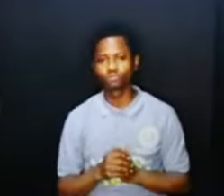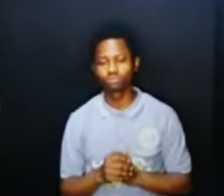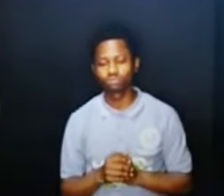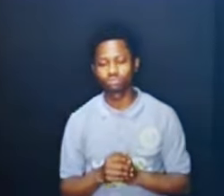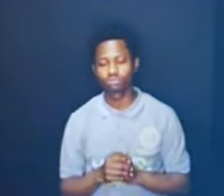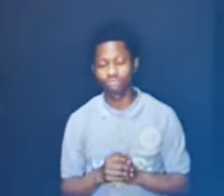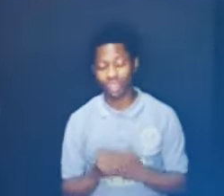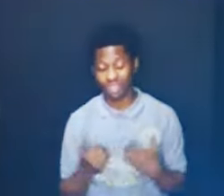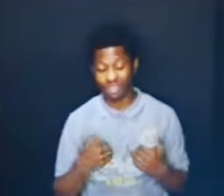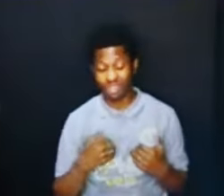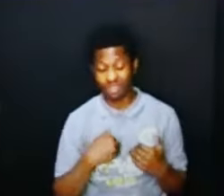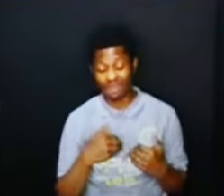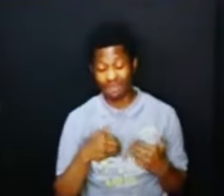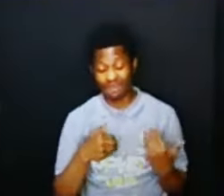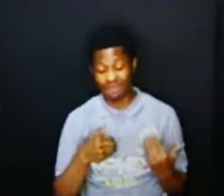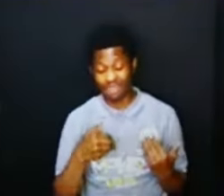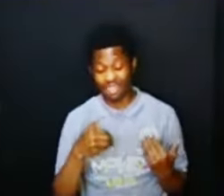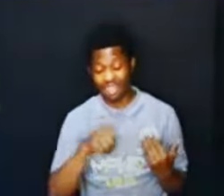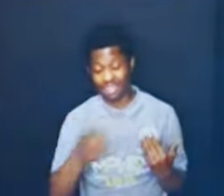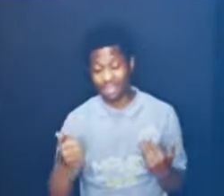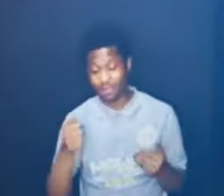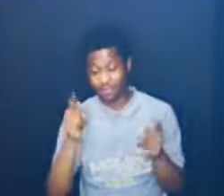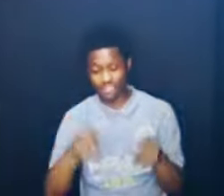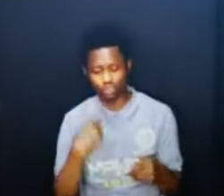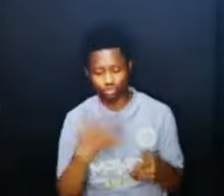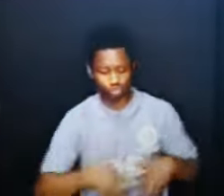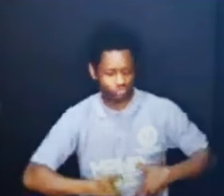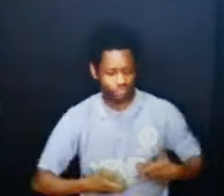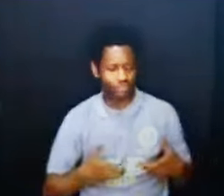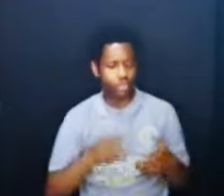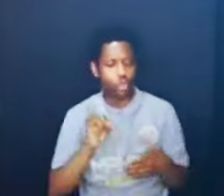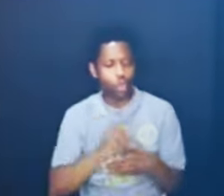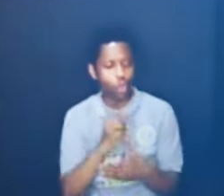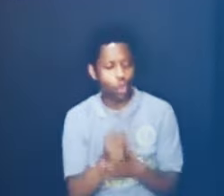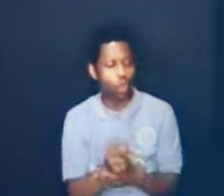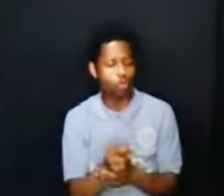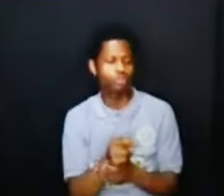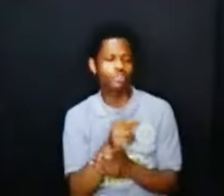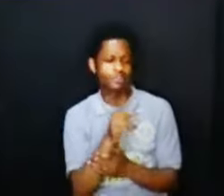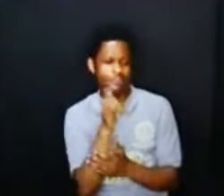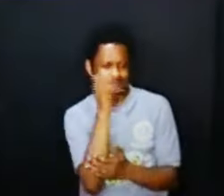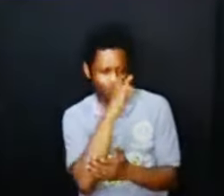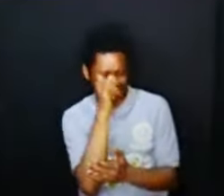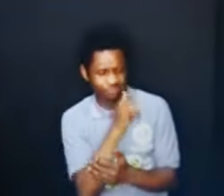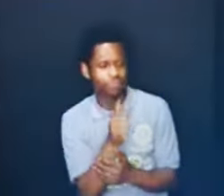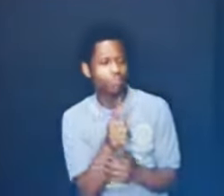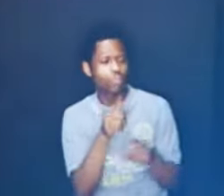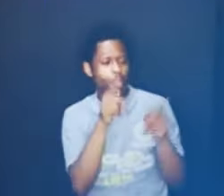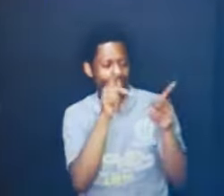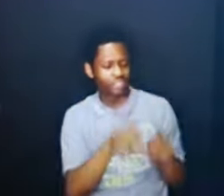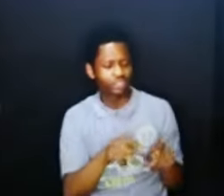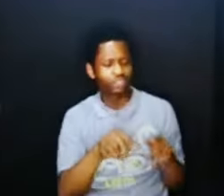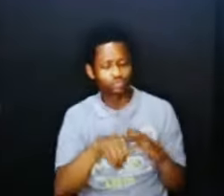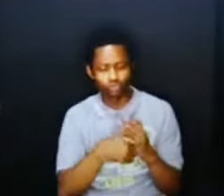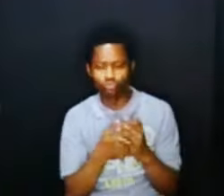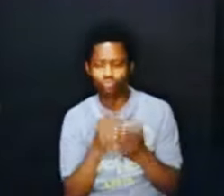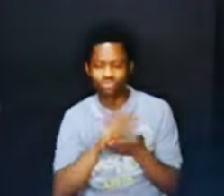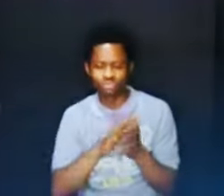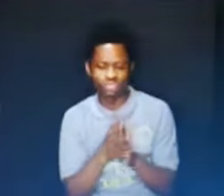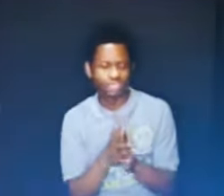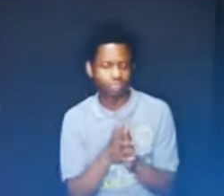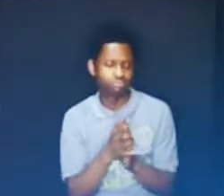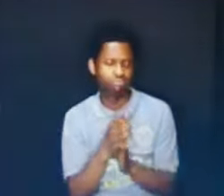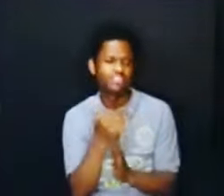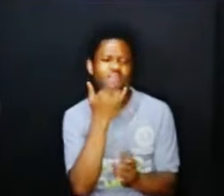ninu yano, bedi atimu umu fo, na ubiara obesi ninu yase, Raka, no obedi fo and penny fo etitre no asini